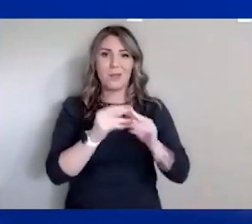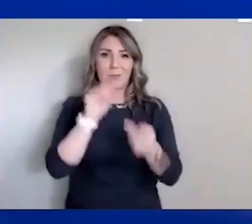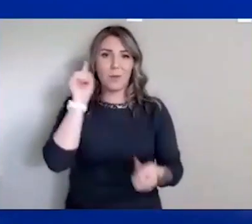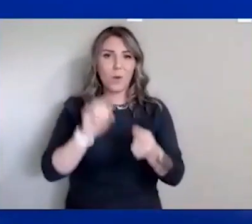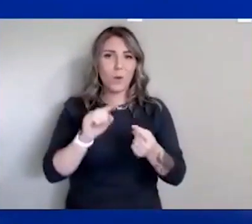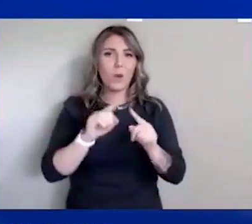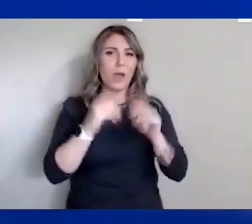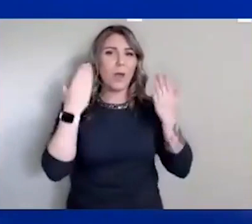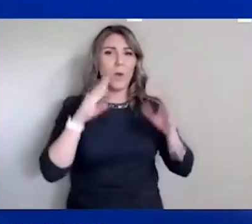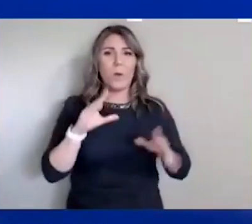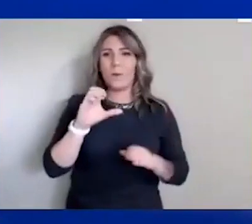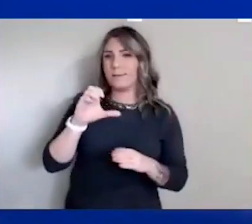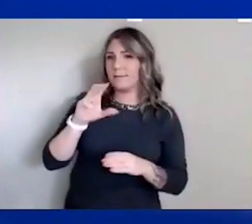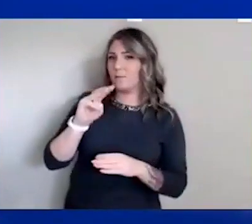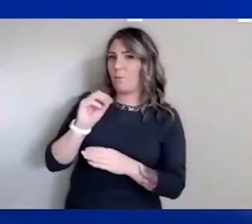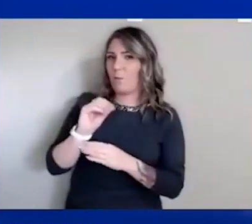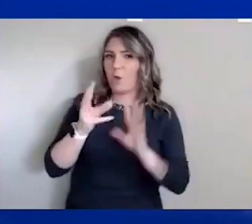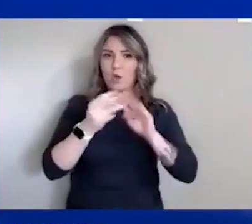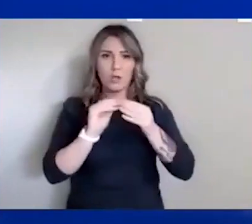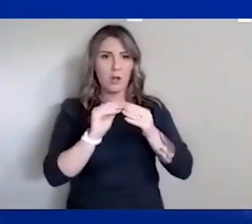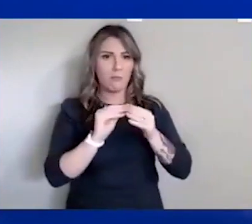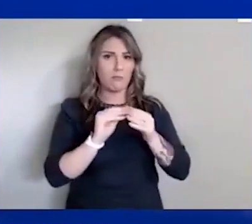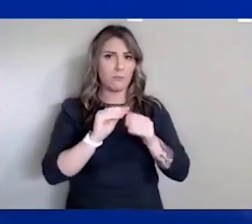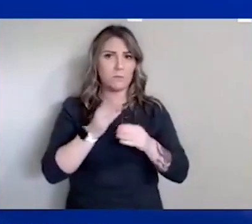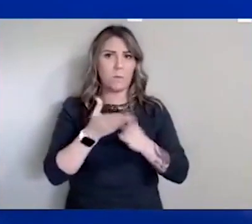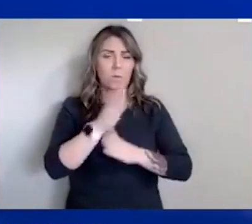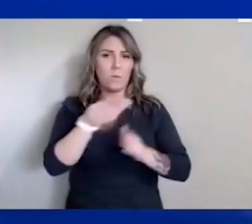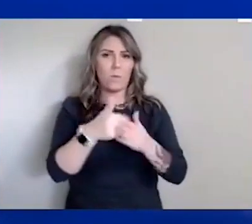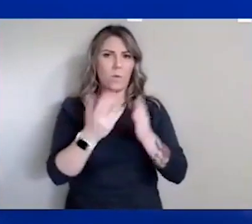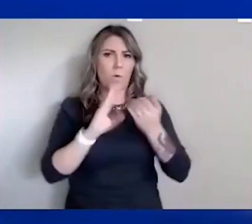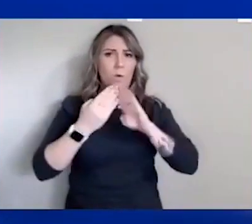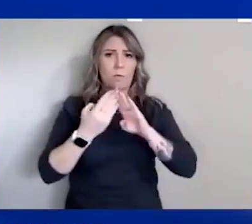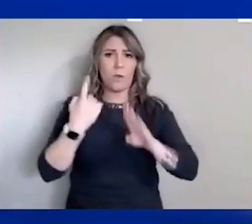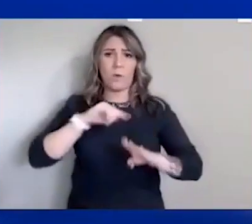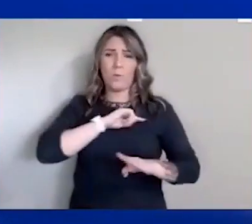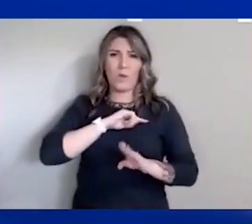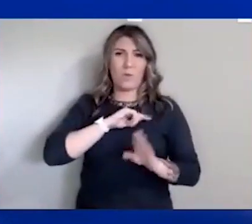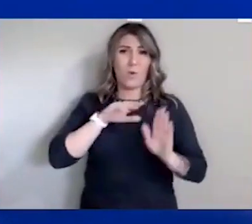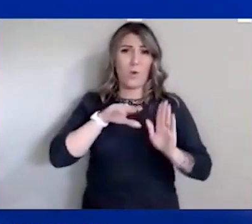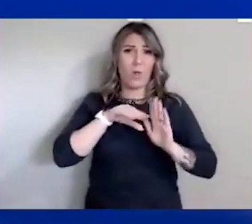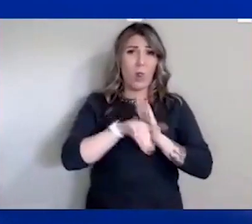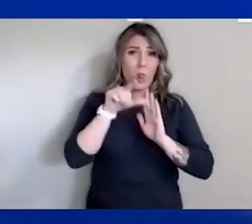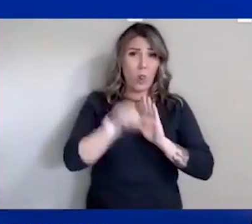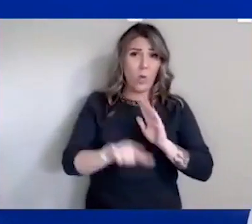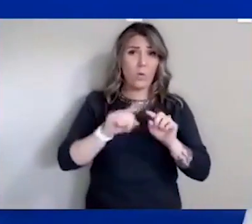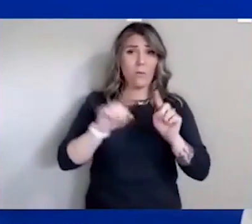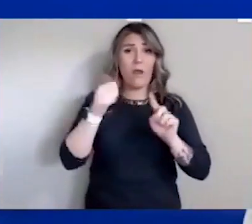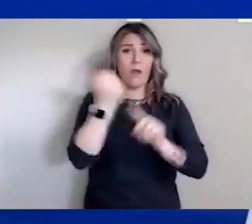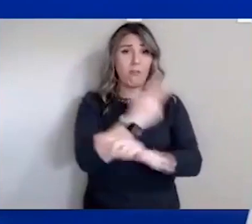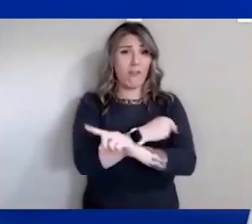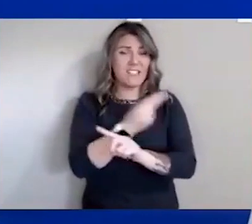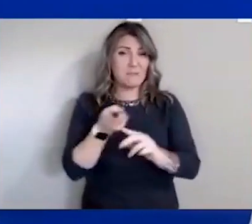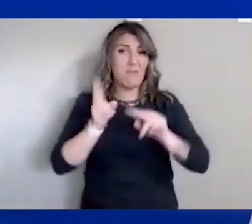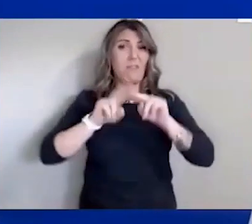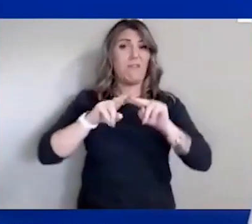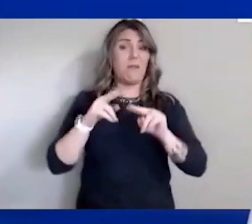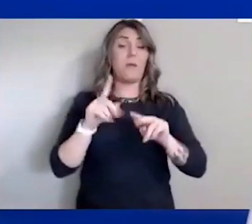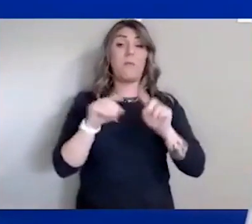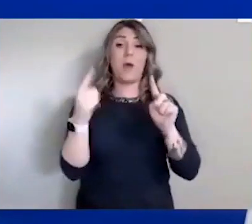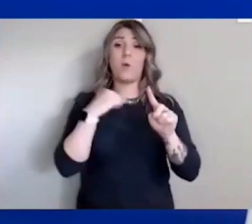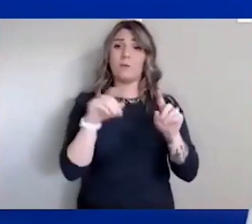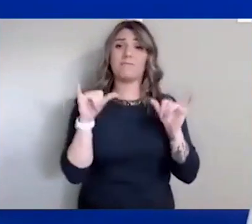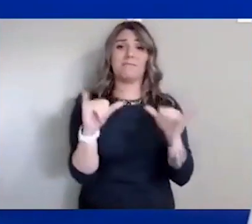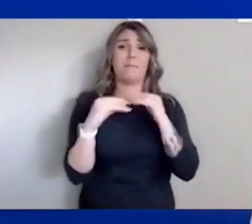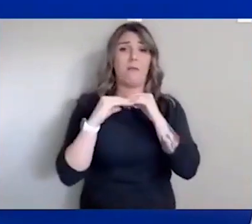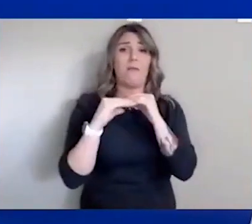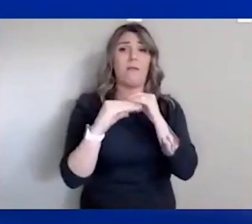across our community right now. Last week we were down and other hospitals were up a little bit. But I think the fact that we're staying down, I suspect everybody's